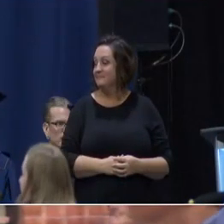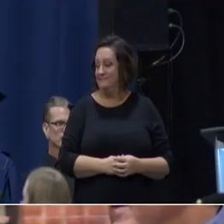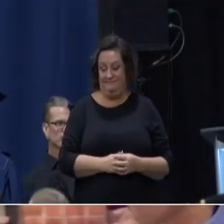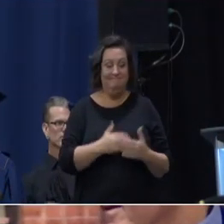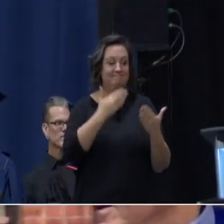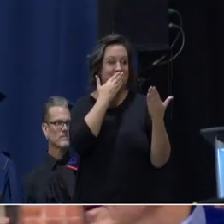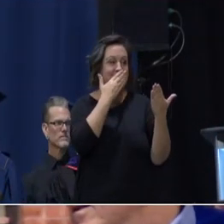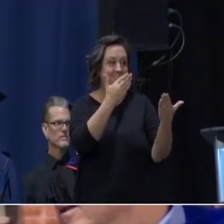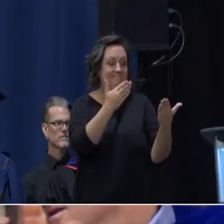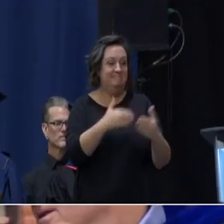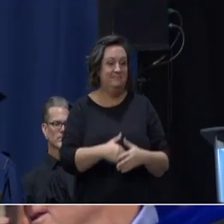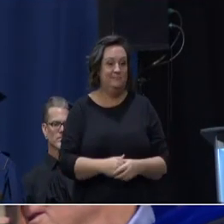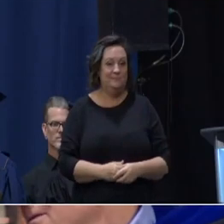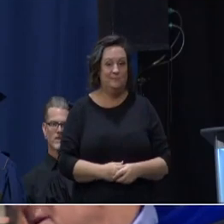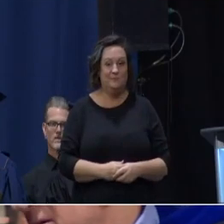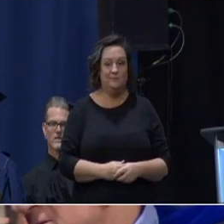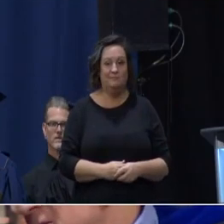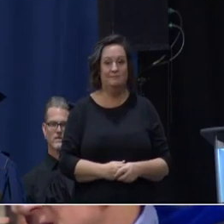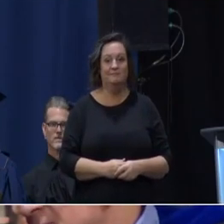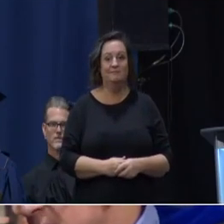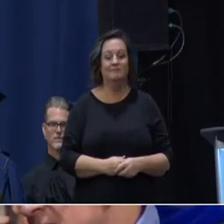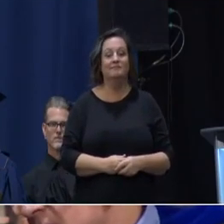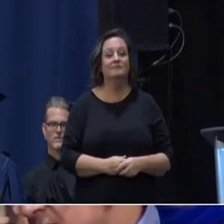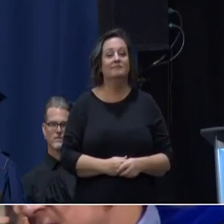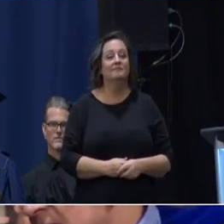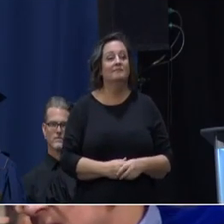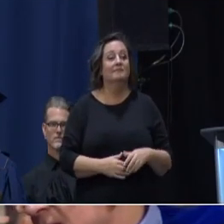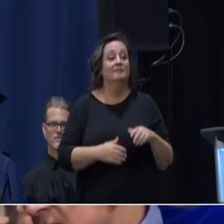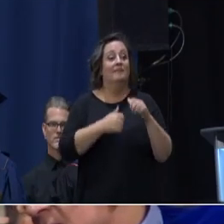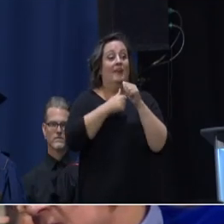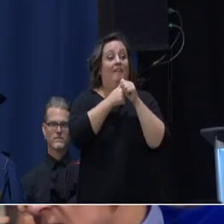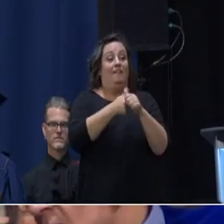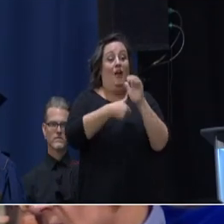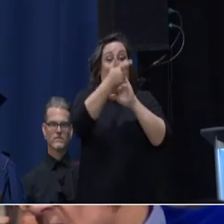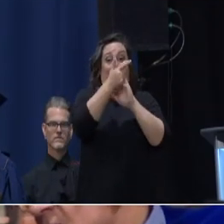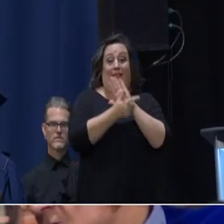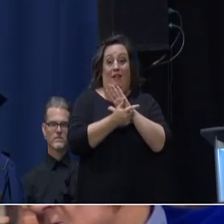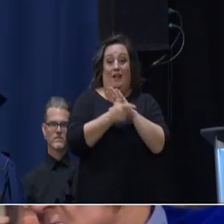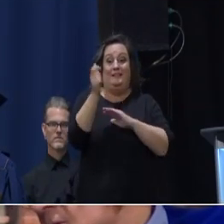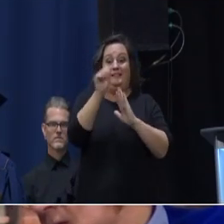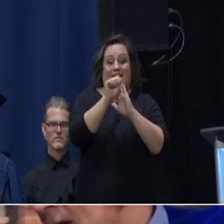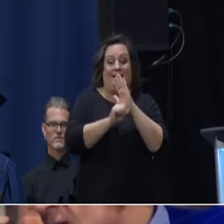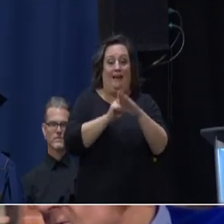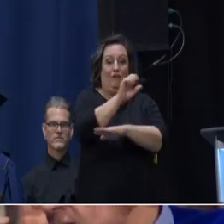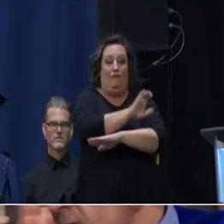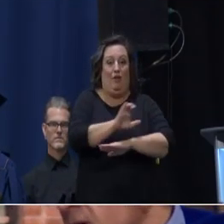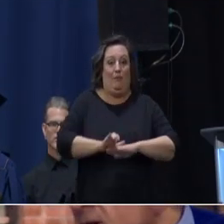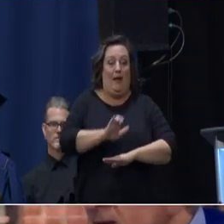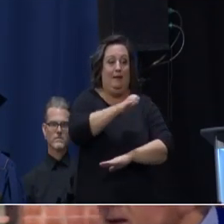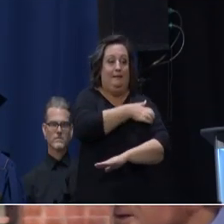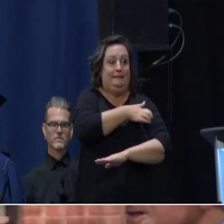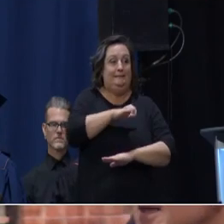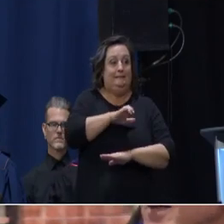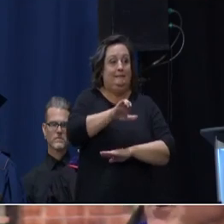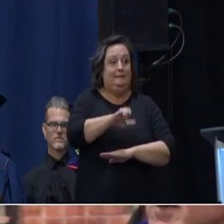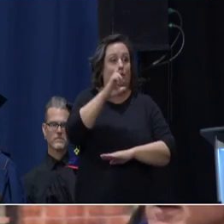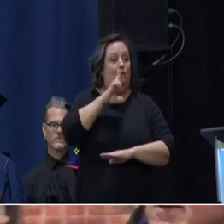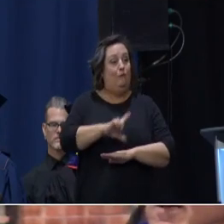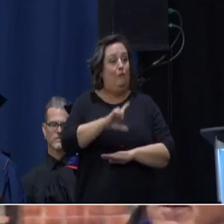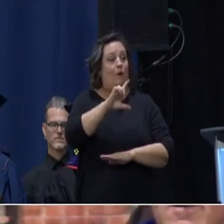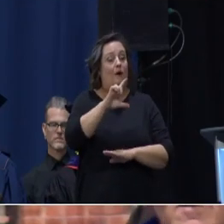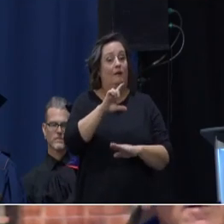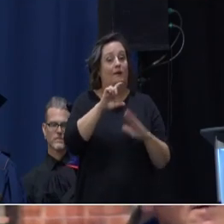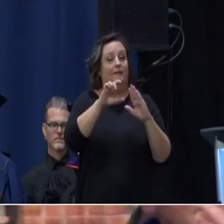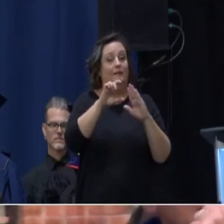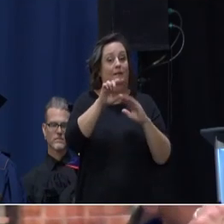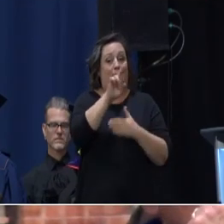Thank you. The laws of the state of Colorado vest the authority for the University of Northern Colorado and its Board of Trustees.